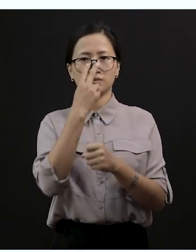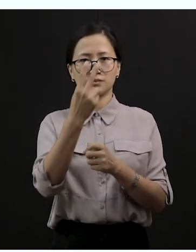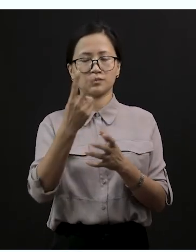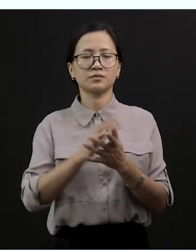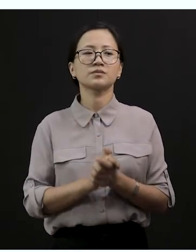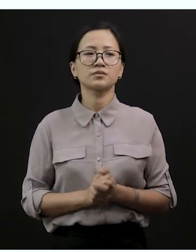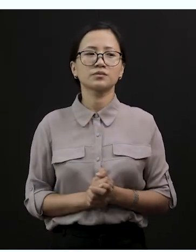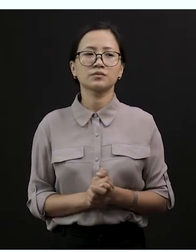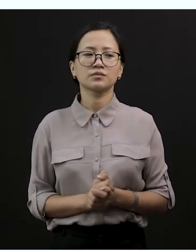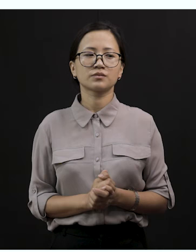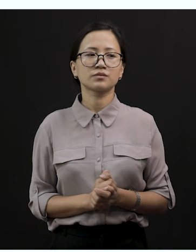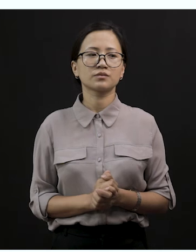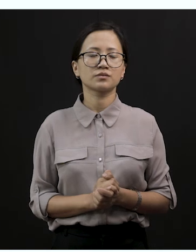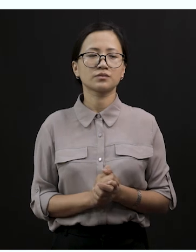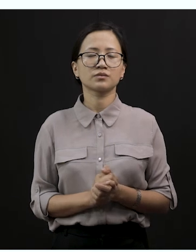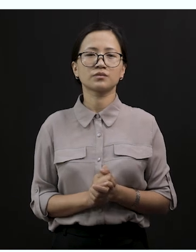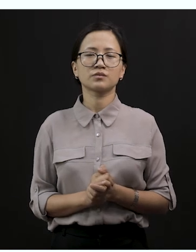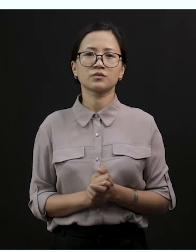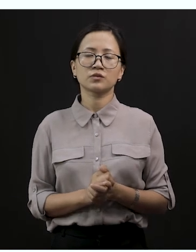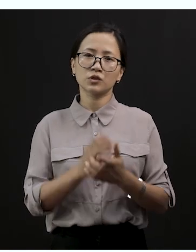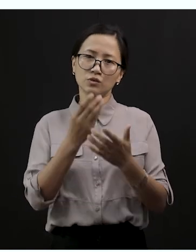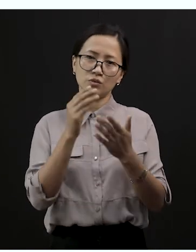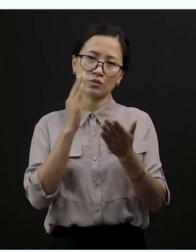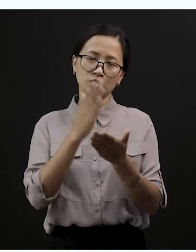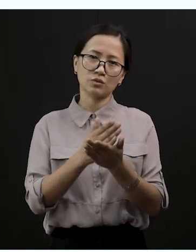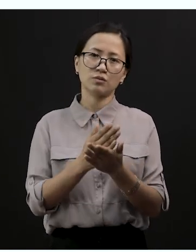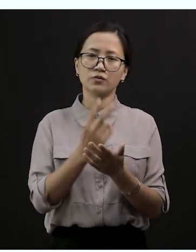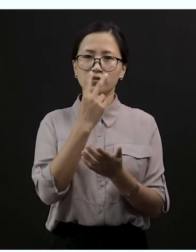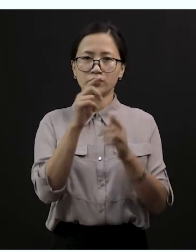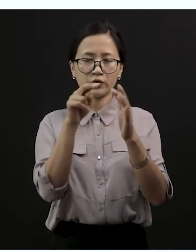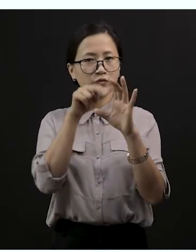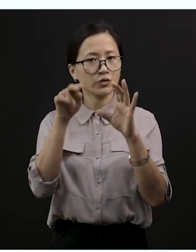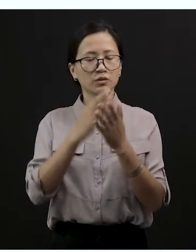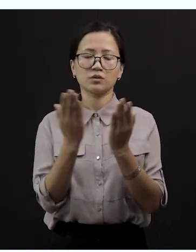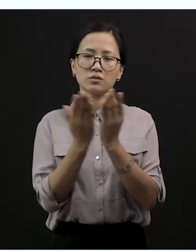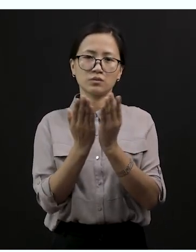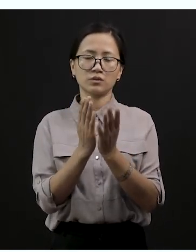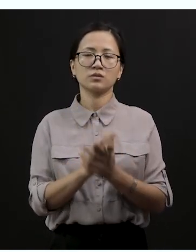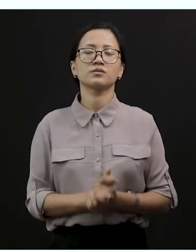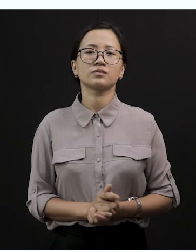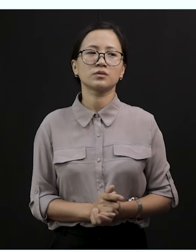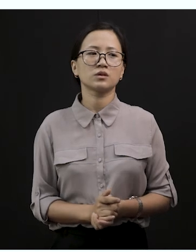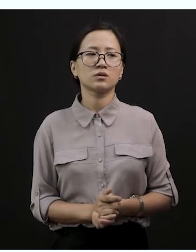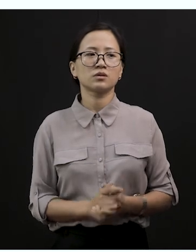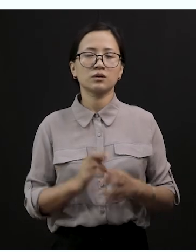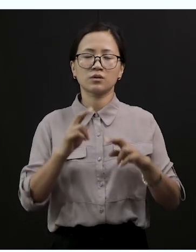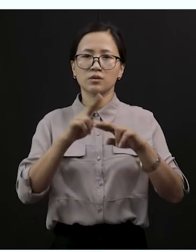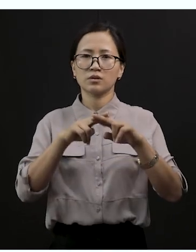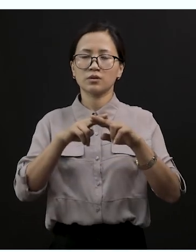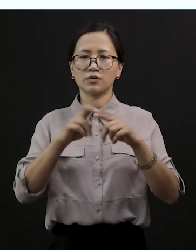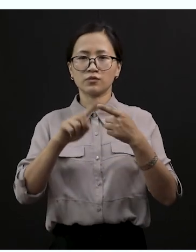I've given here. You can pause this video and you can read through it, okay? Now we have also words ending